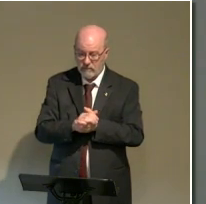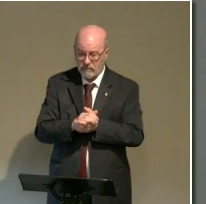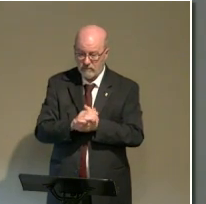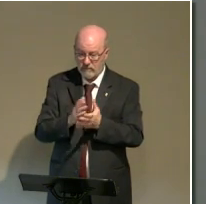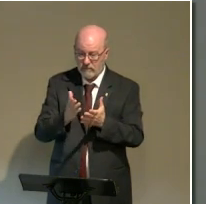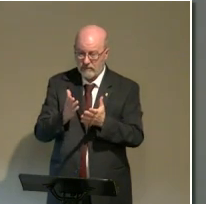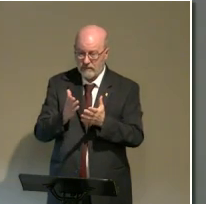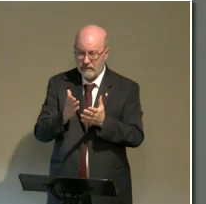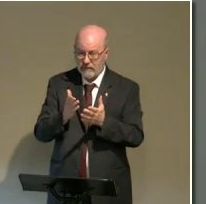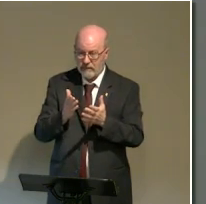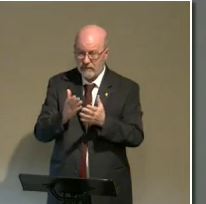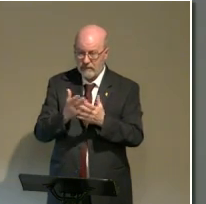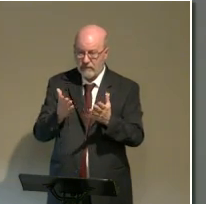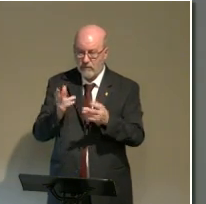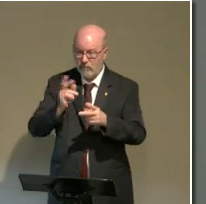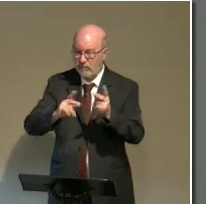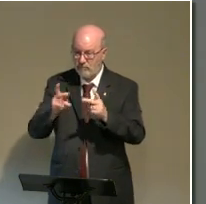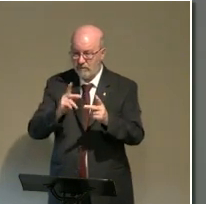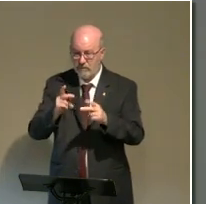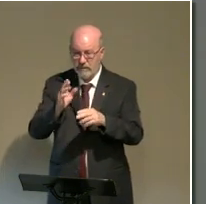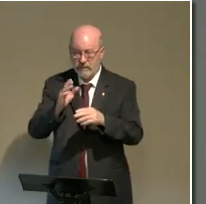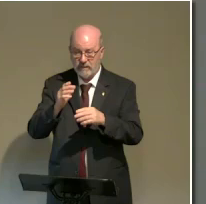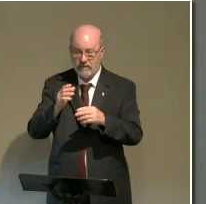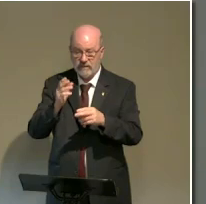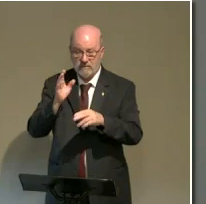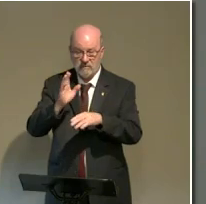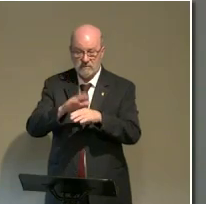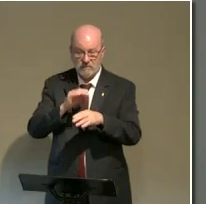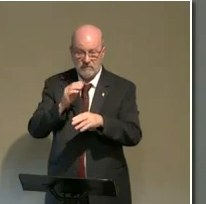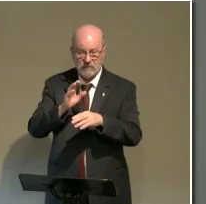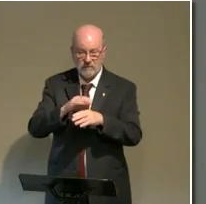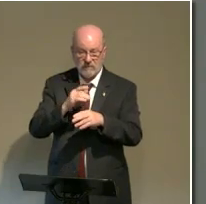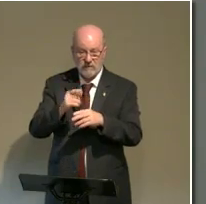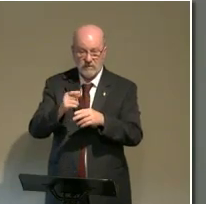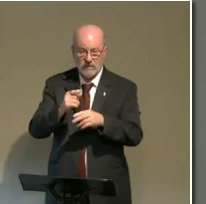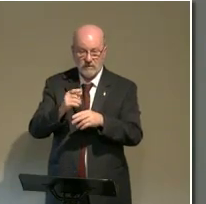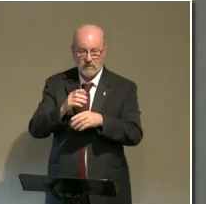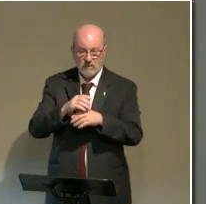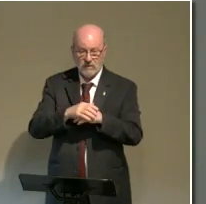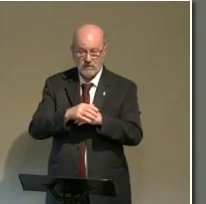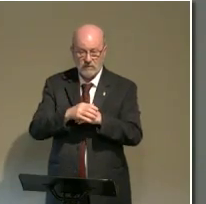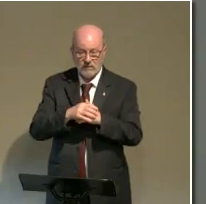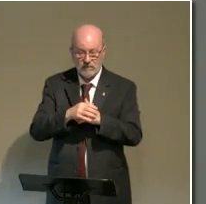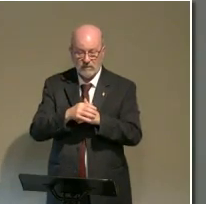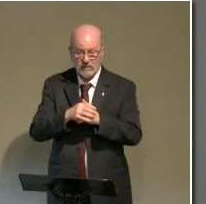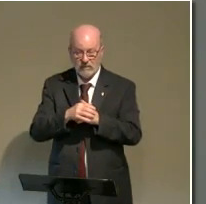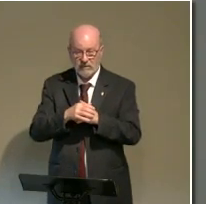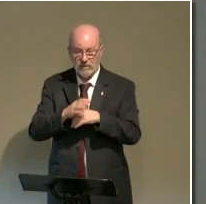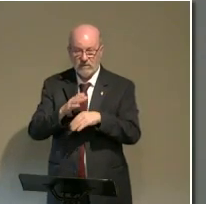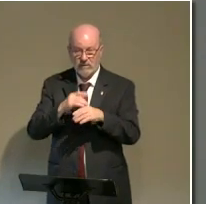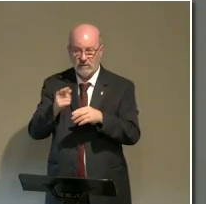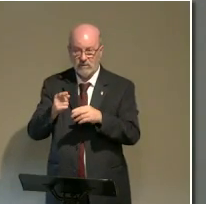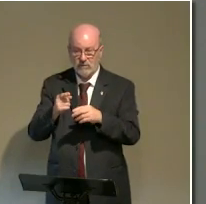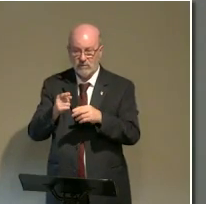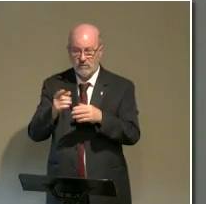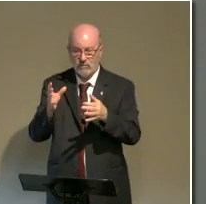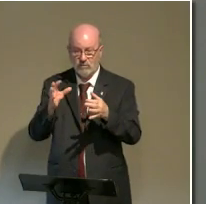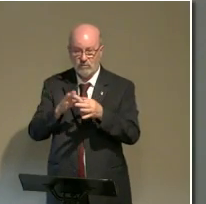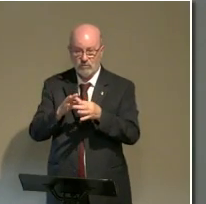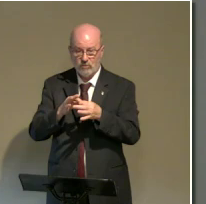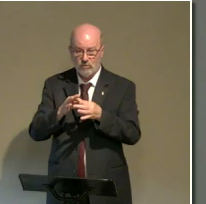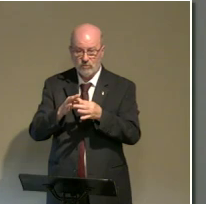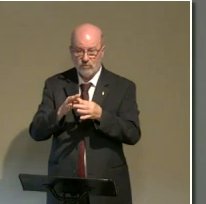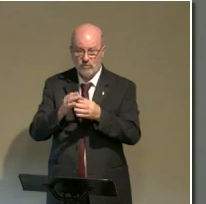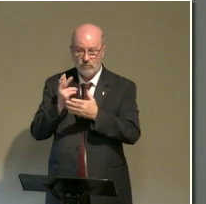Here's something to do. Those people that call you, they're not called crank callers. I don't know what they're called, but they call you and you win a cruise. You get